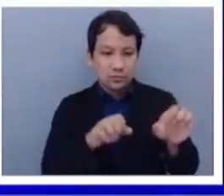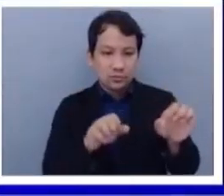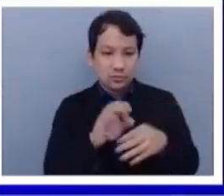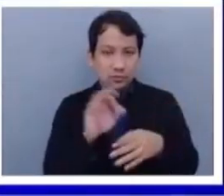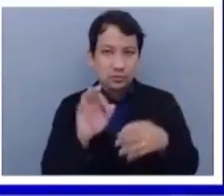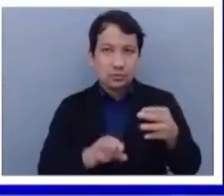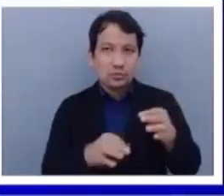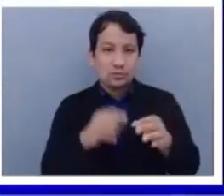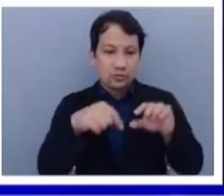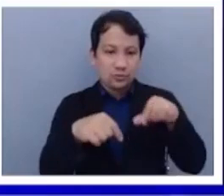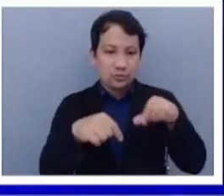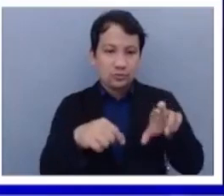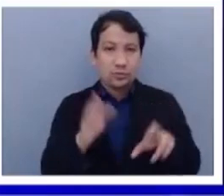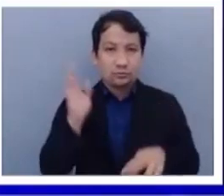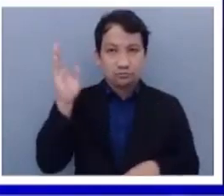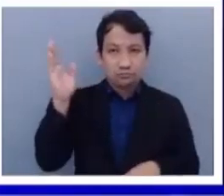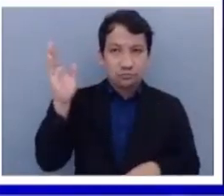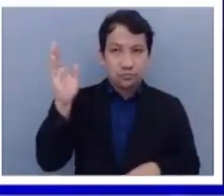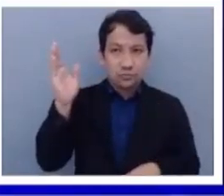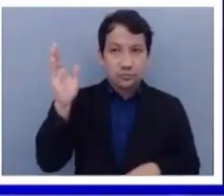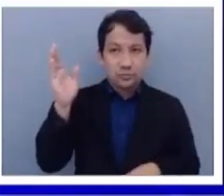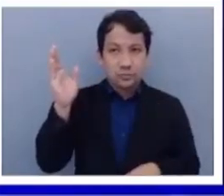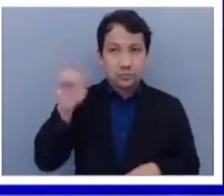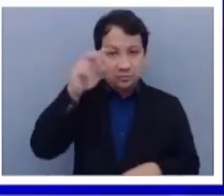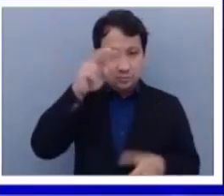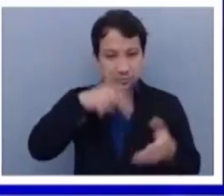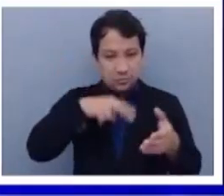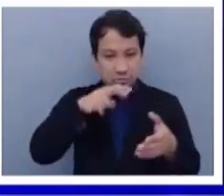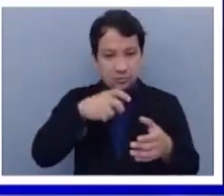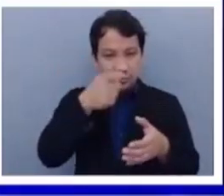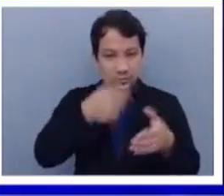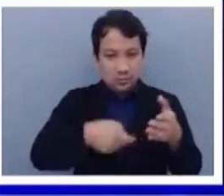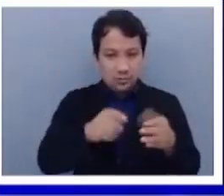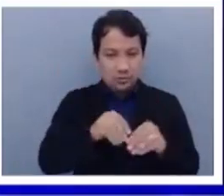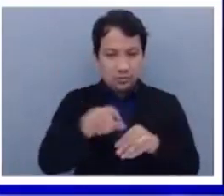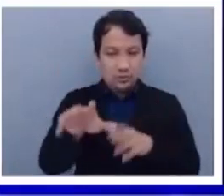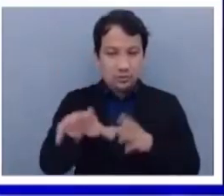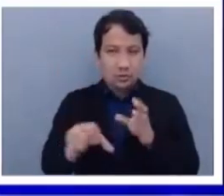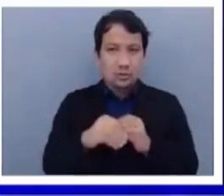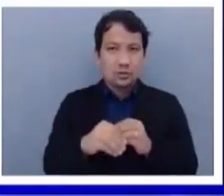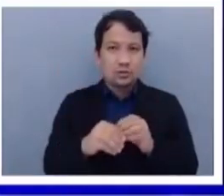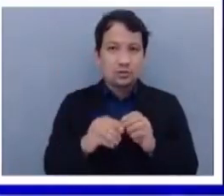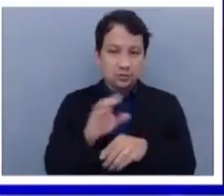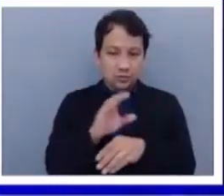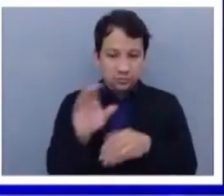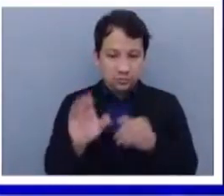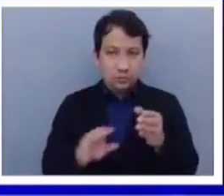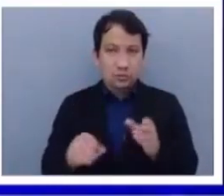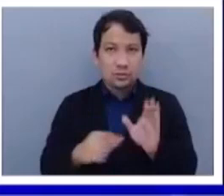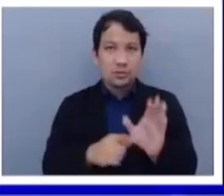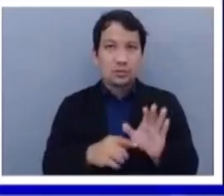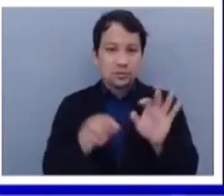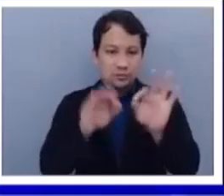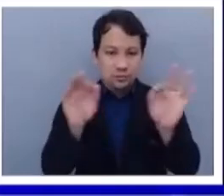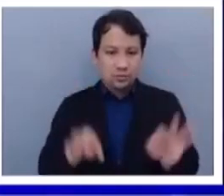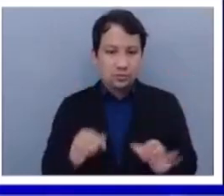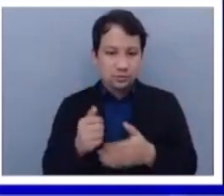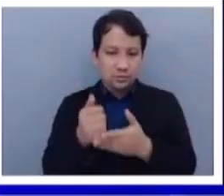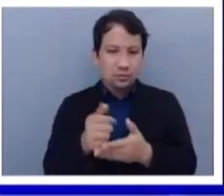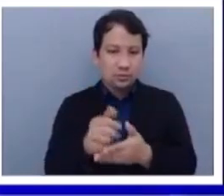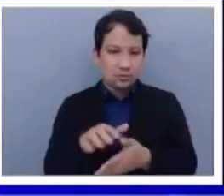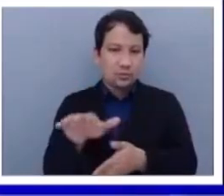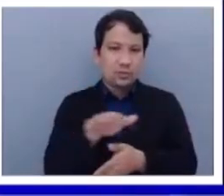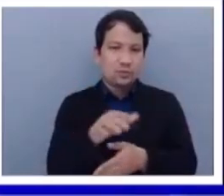code is flashed on the screen. And yung link po ay pinadala rin po namin sa Zoom chat. This form will be helpful for us to get your feedback